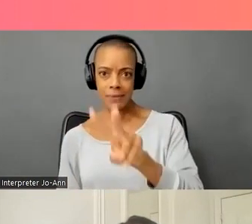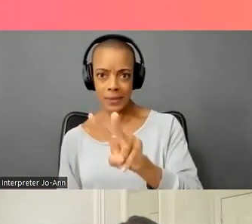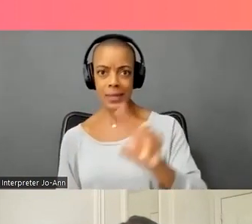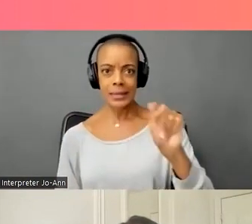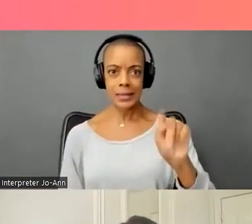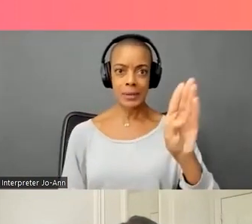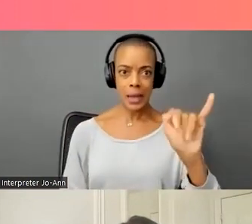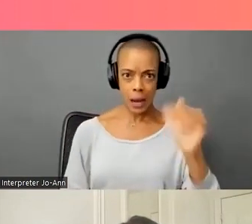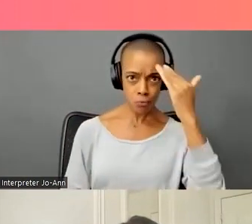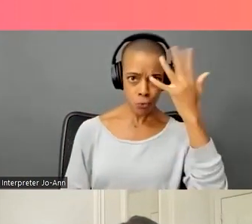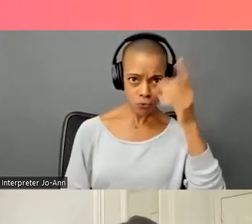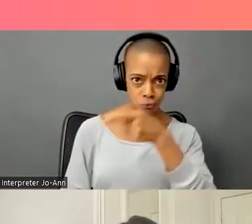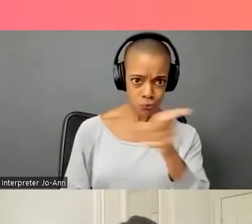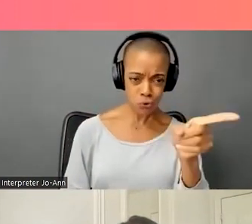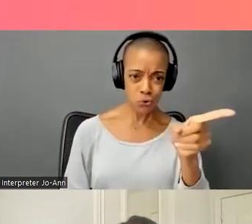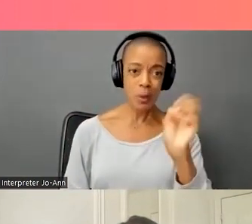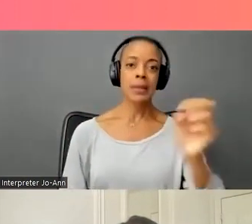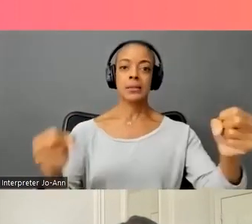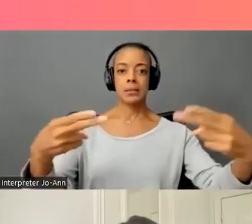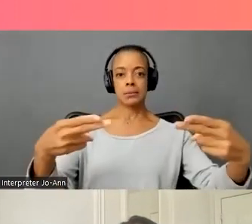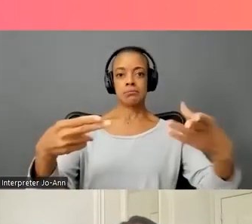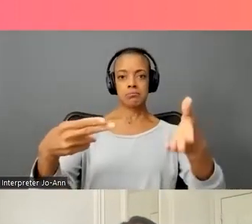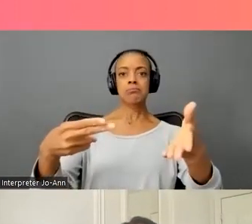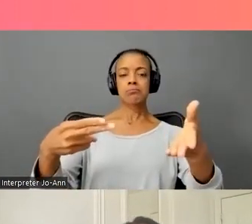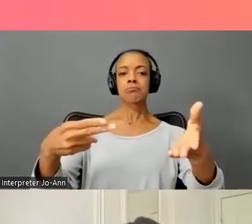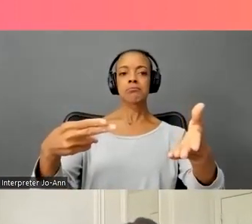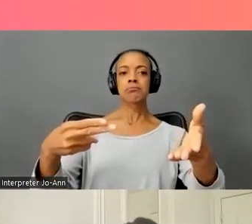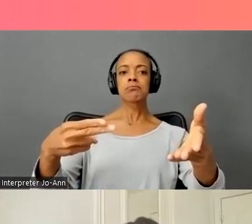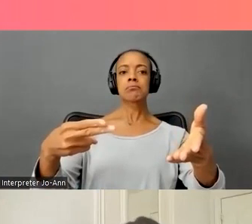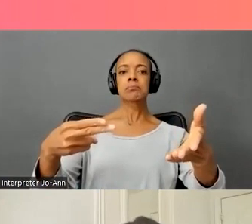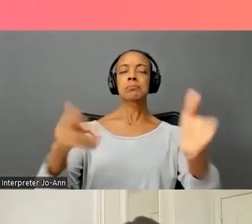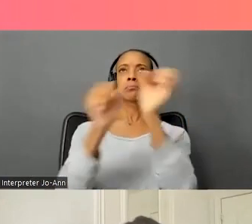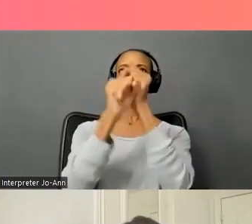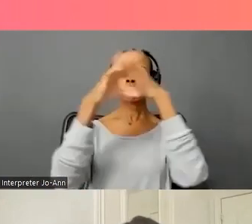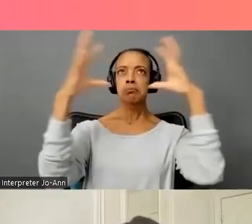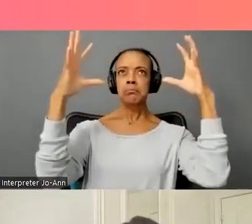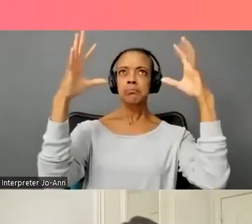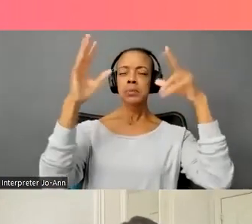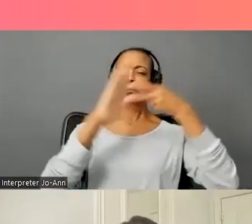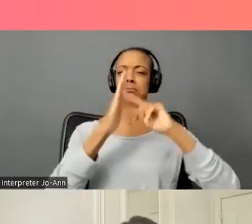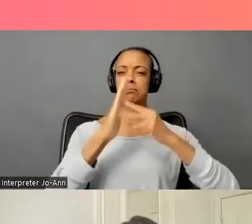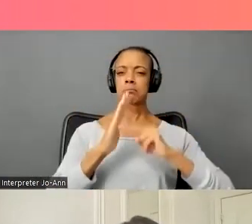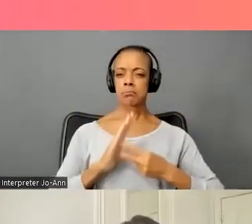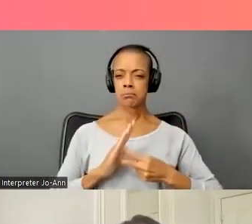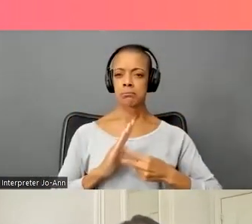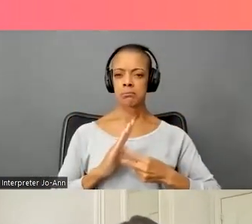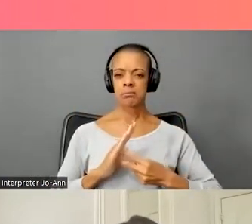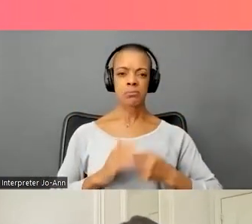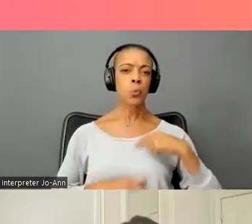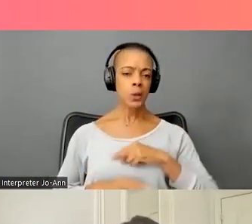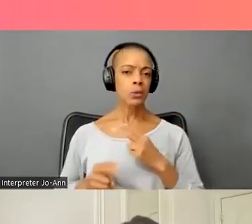this slide is really just to get a sense of the terms or the definitions that we